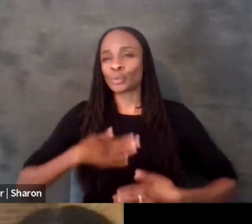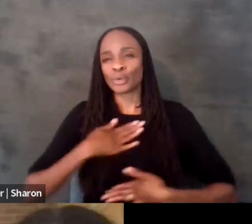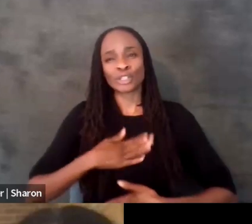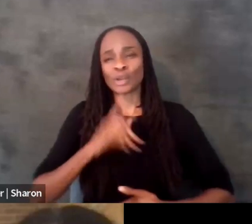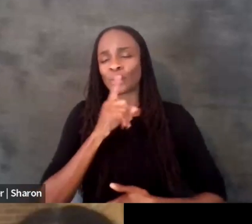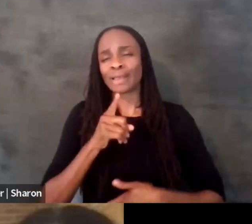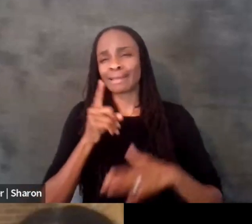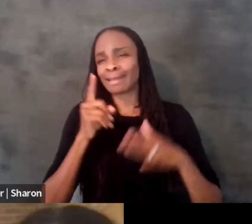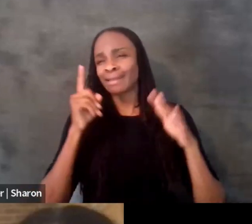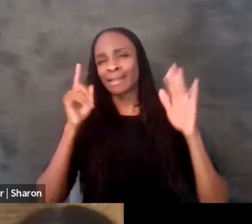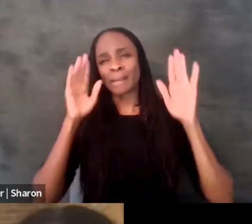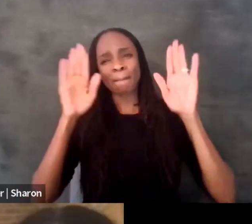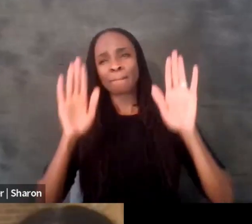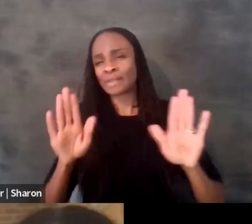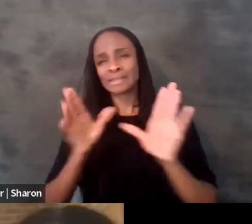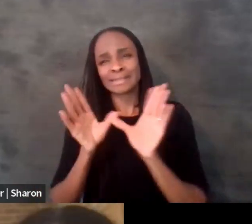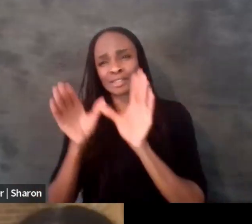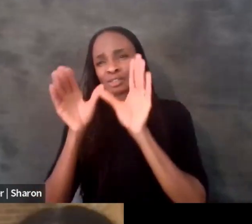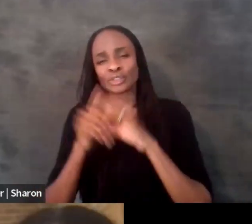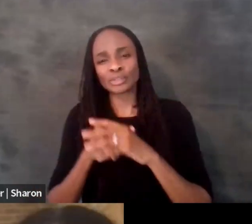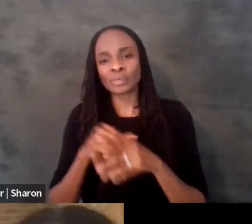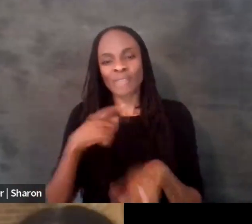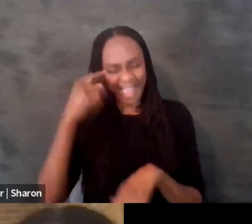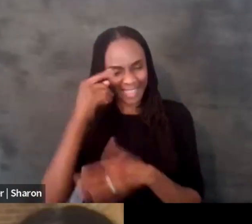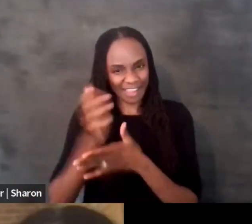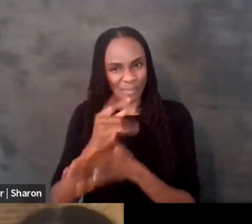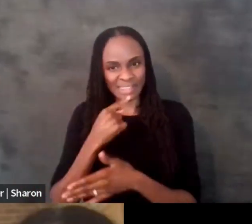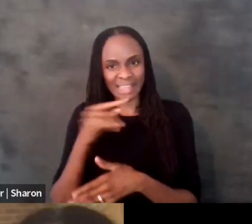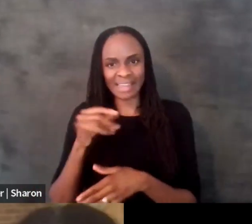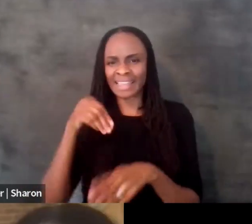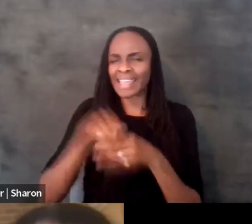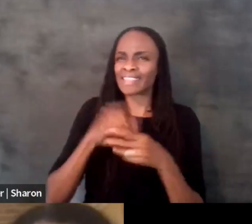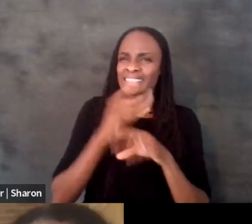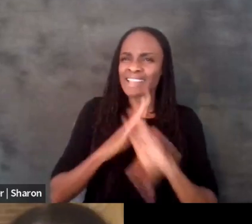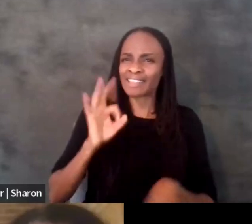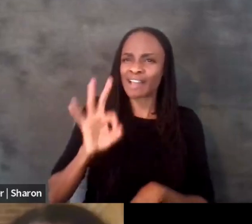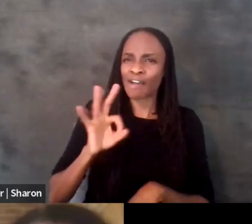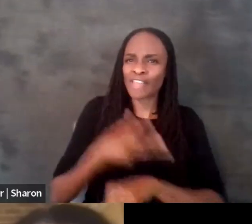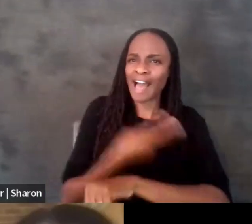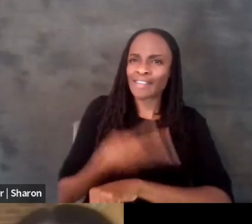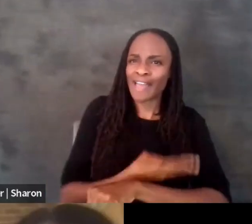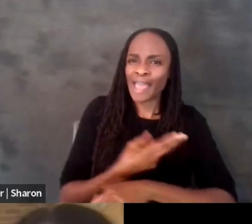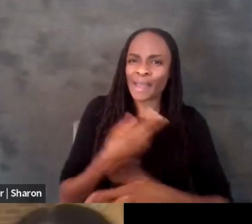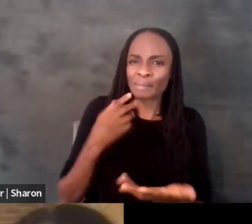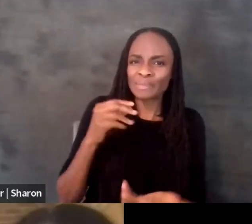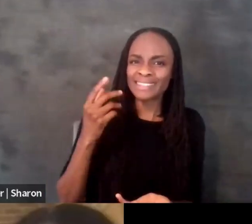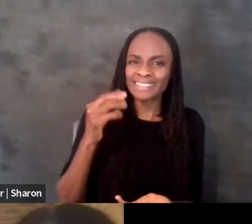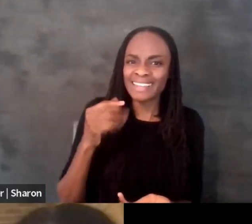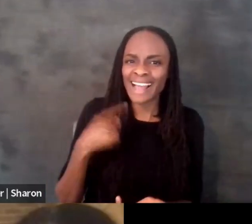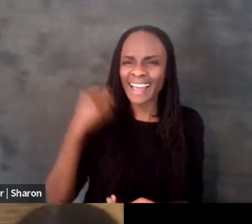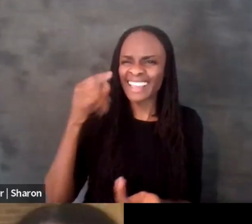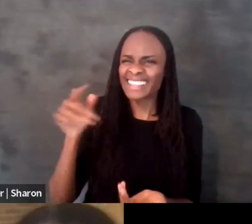And yeah, I think in the film somewhere it's mentioned that, in Silence of the Lambs, there's like a death hawk moth, and you kind of feel like they get a bit of a